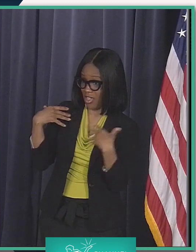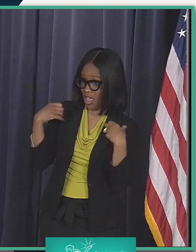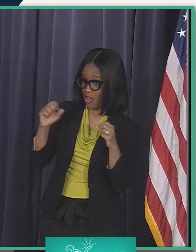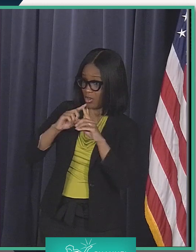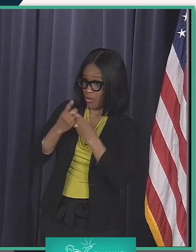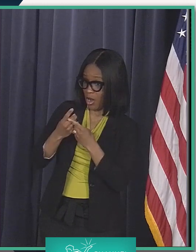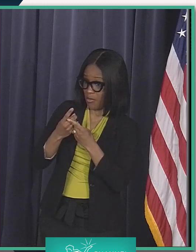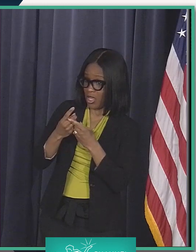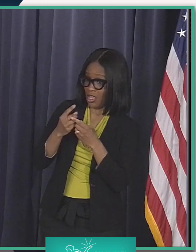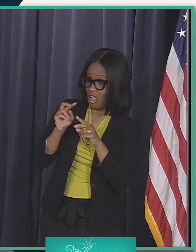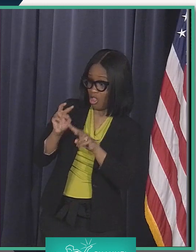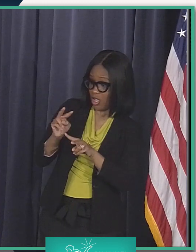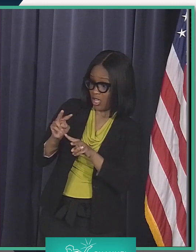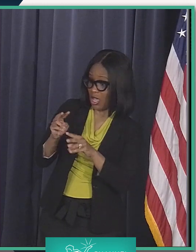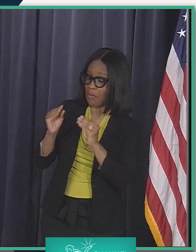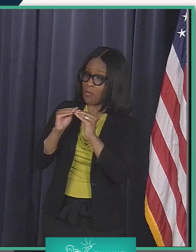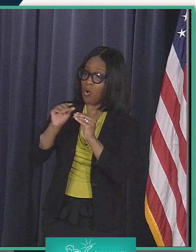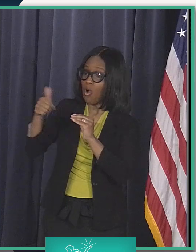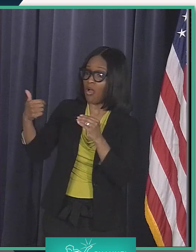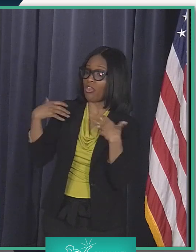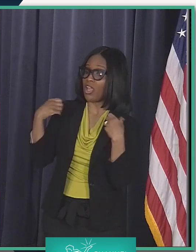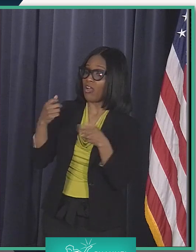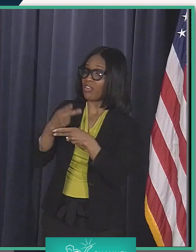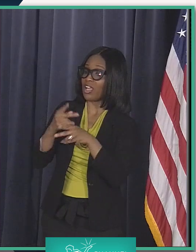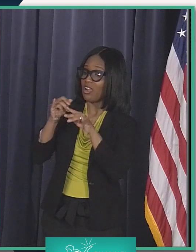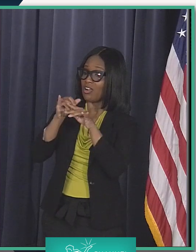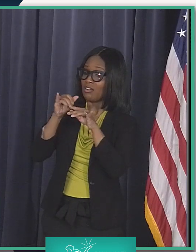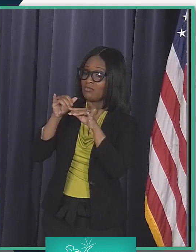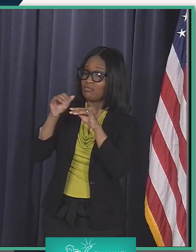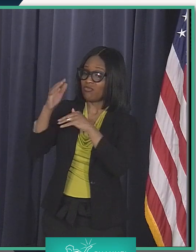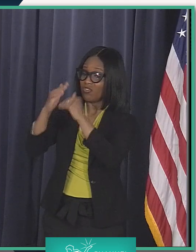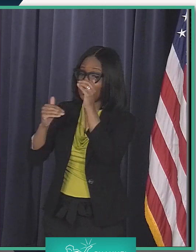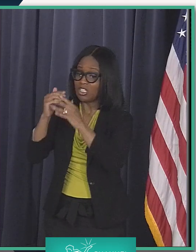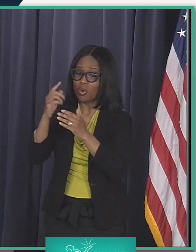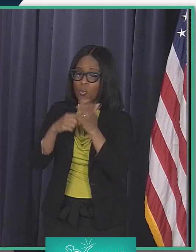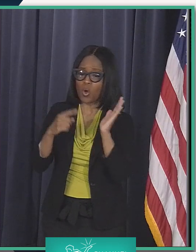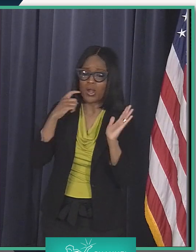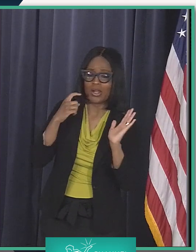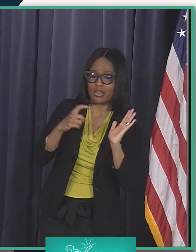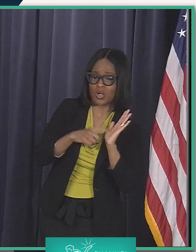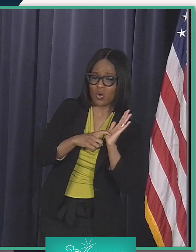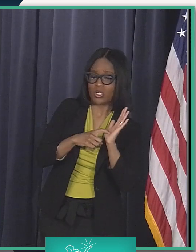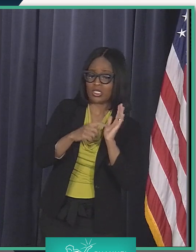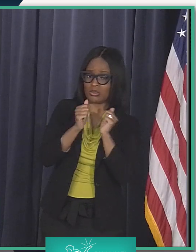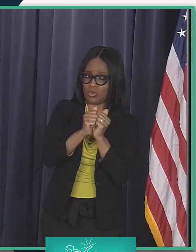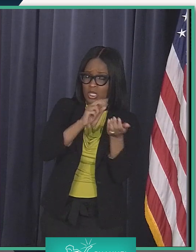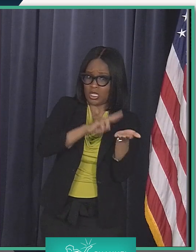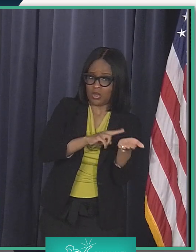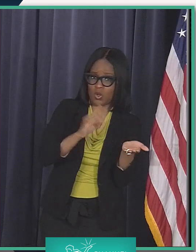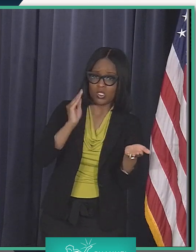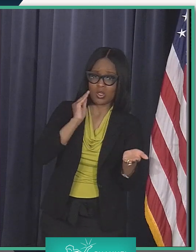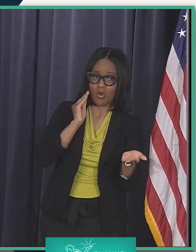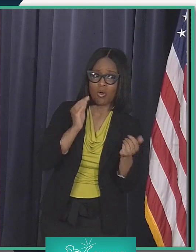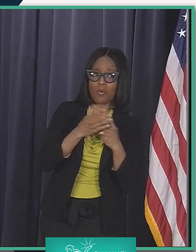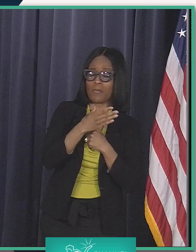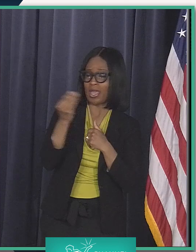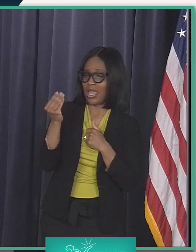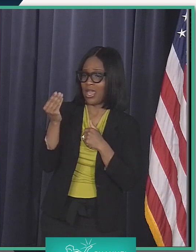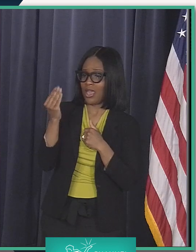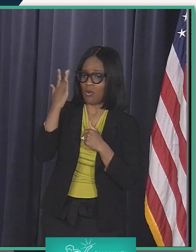facilities, what differences they're noticing between what we've seen in the nursing homes, and